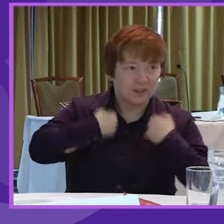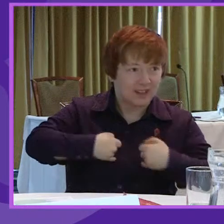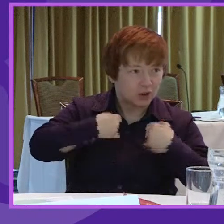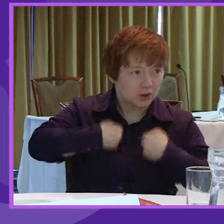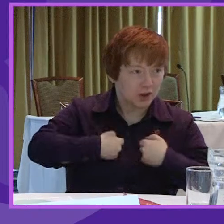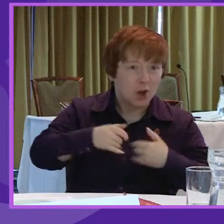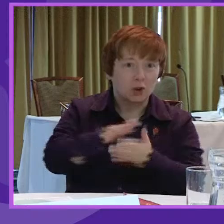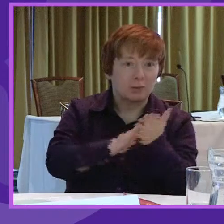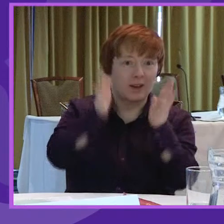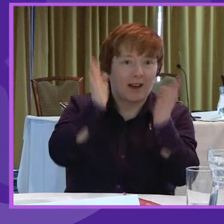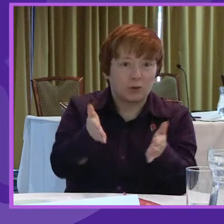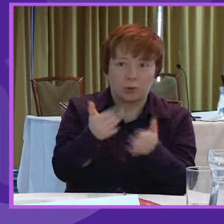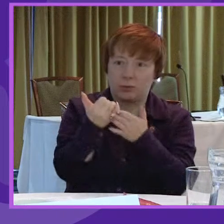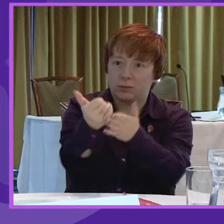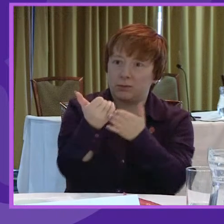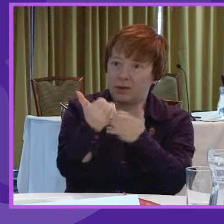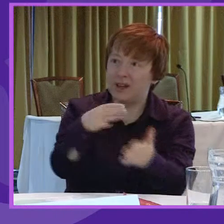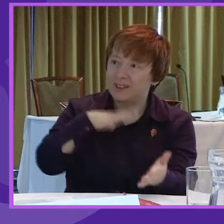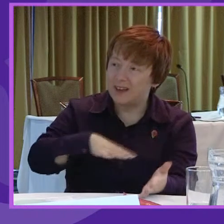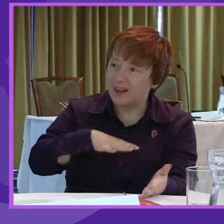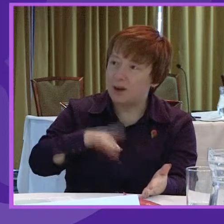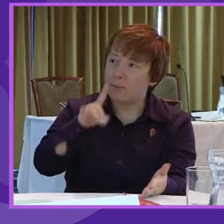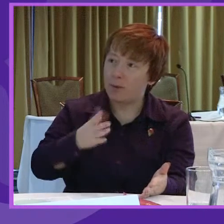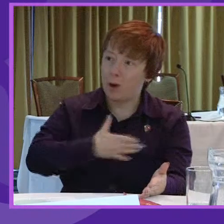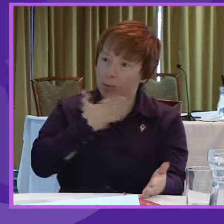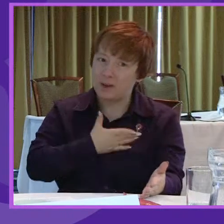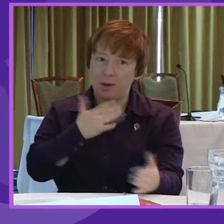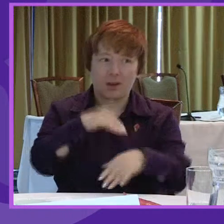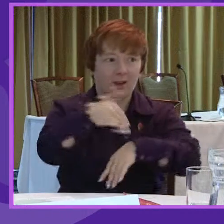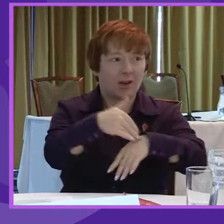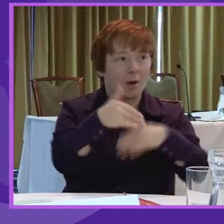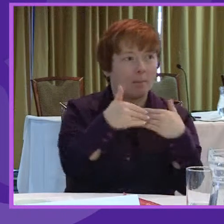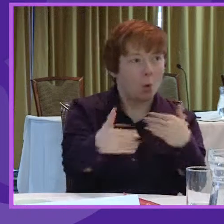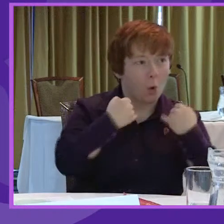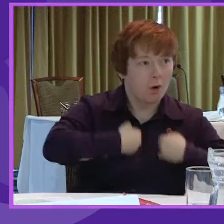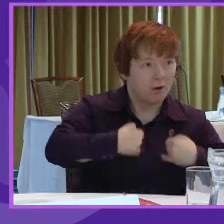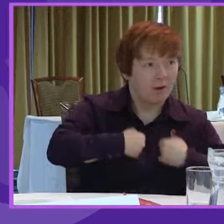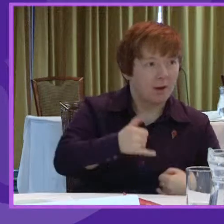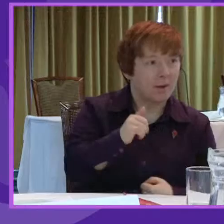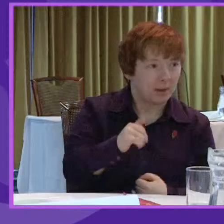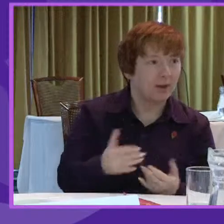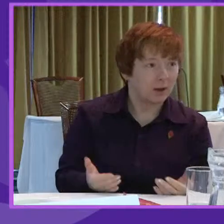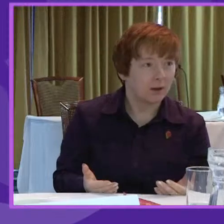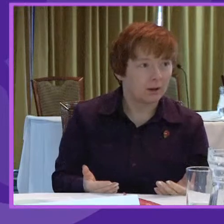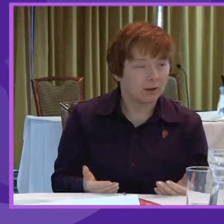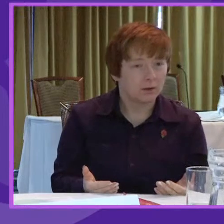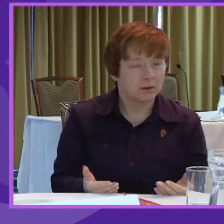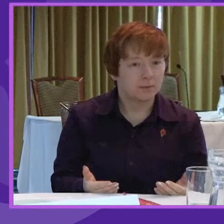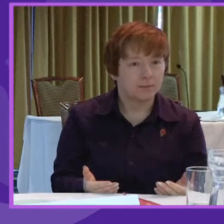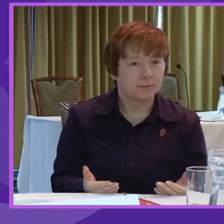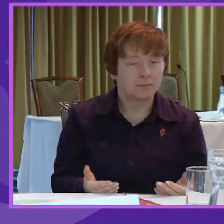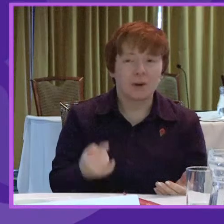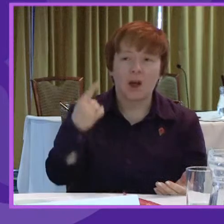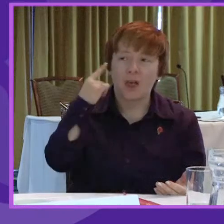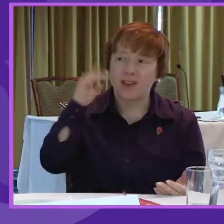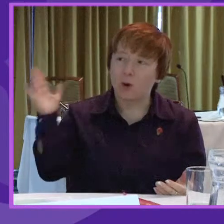but their distress might still be impacting on that physical health care condition, and Jackie spoke about that earlier as well. I think all the speakers